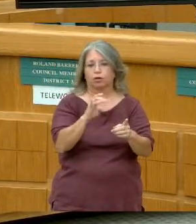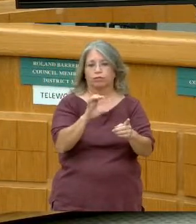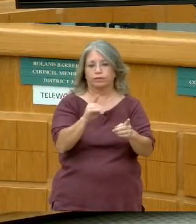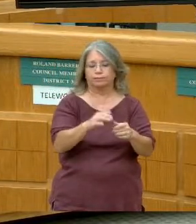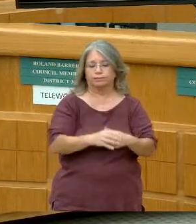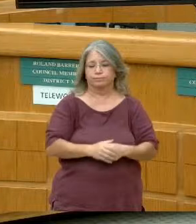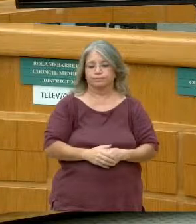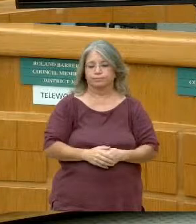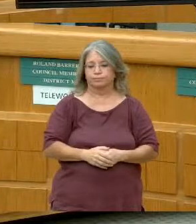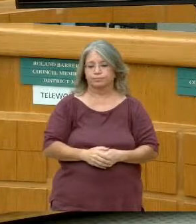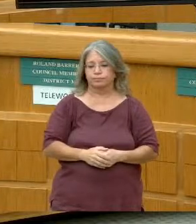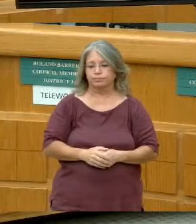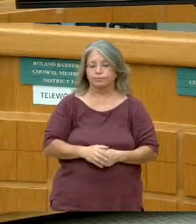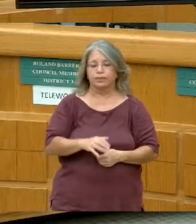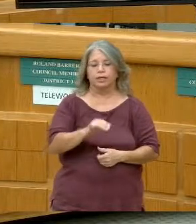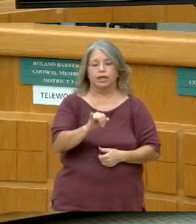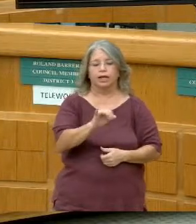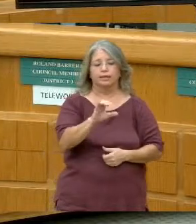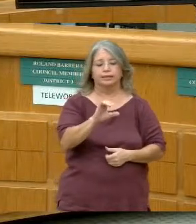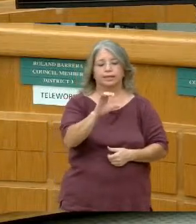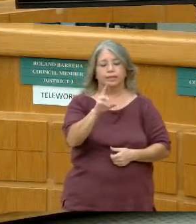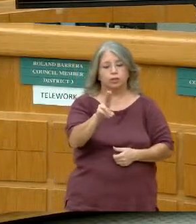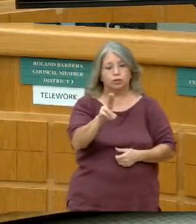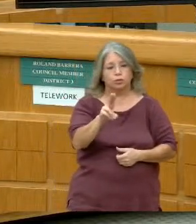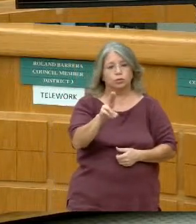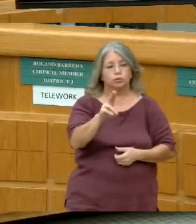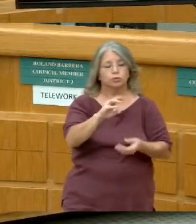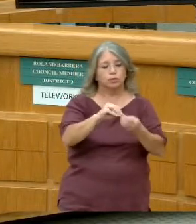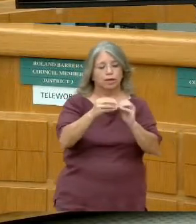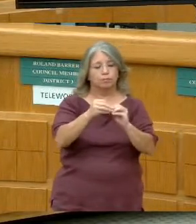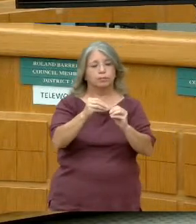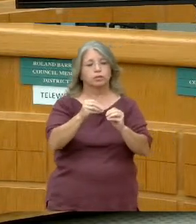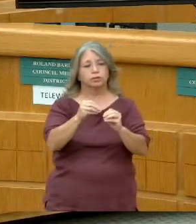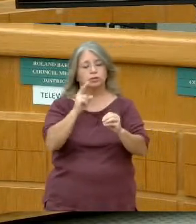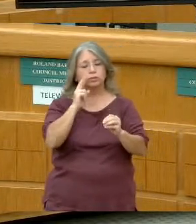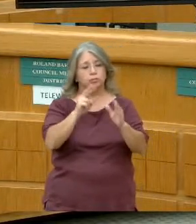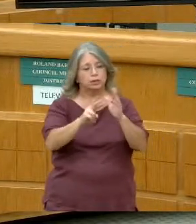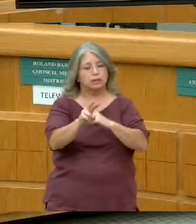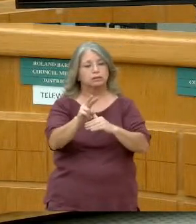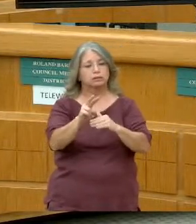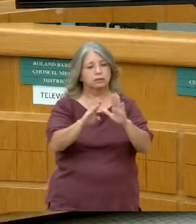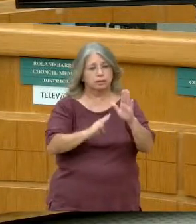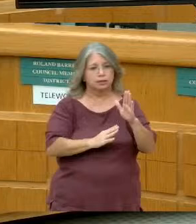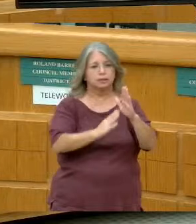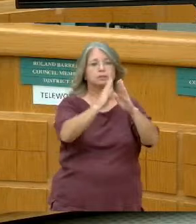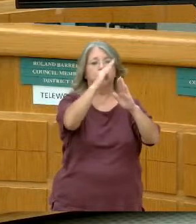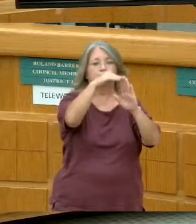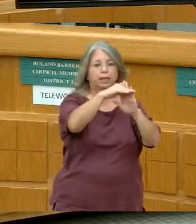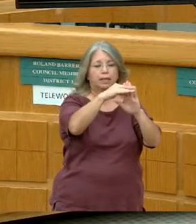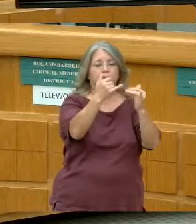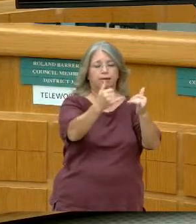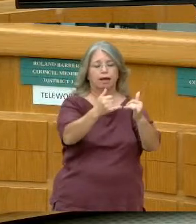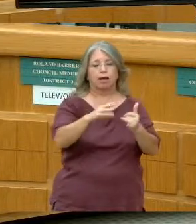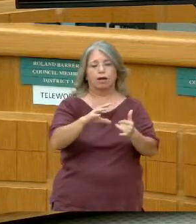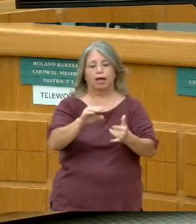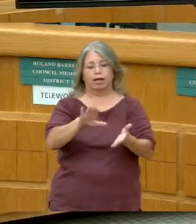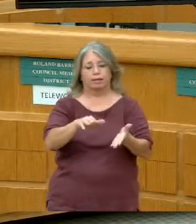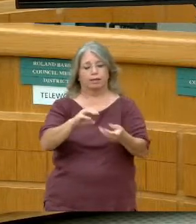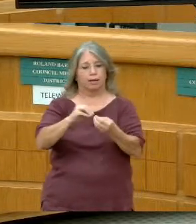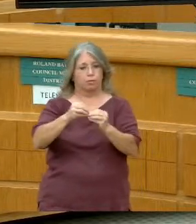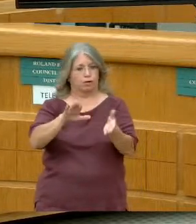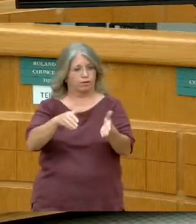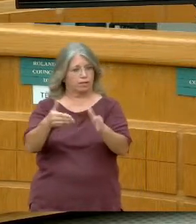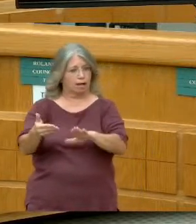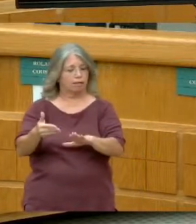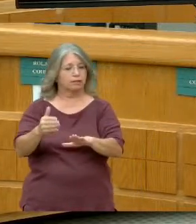COVID-19 ICU usage and fatalities is predicted to be peaking now, and not only is it predicted to be peaking now, the data kind of looks like it's peaking